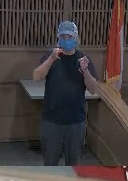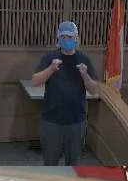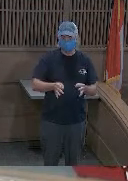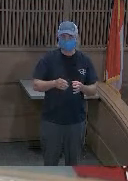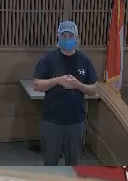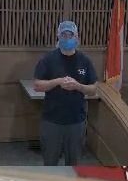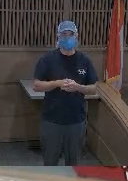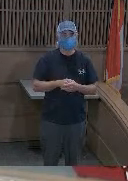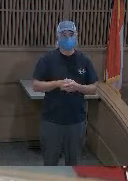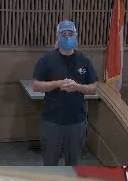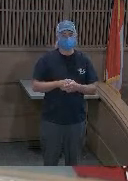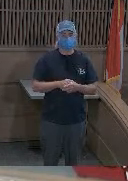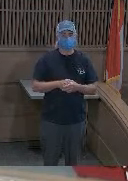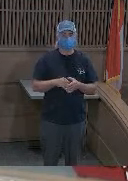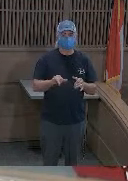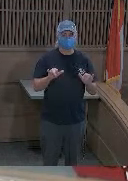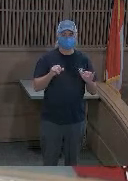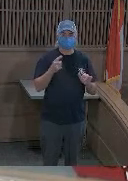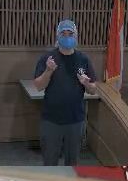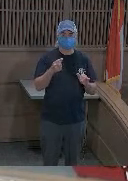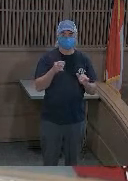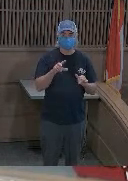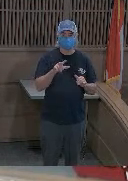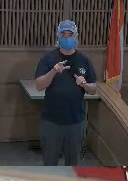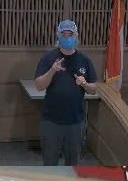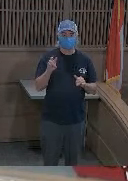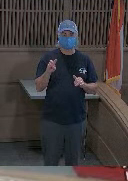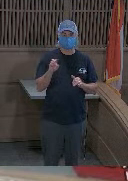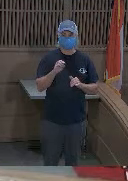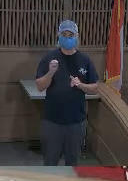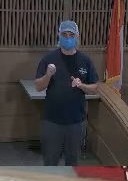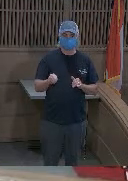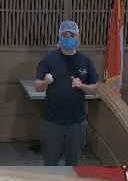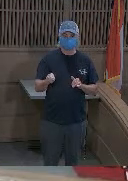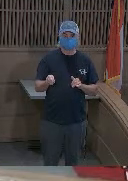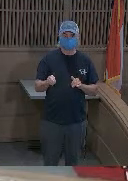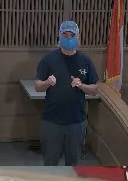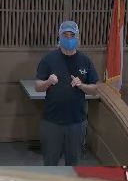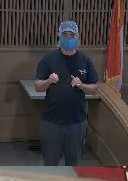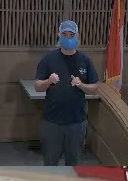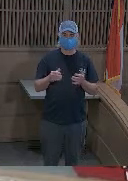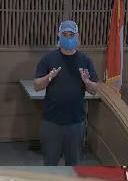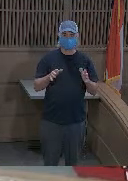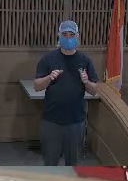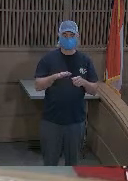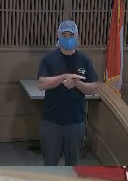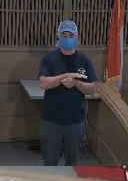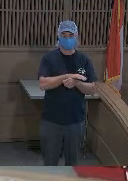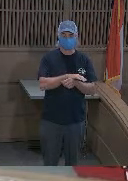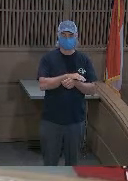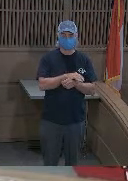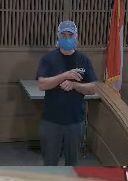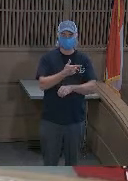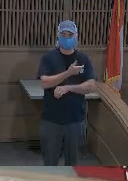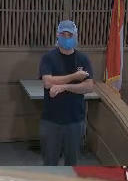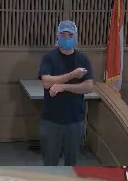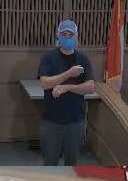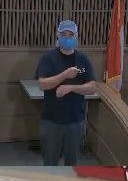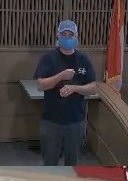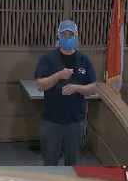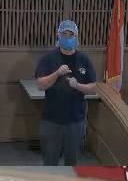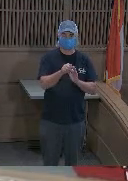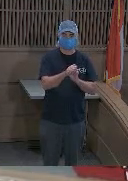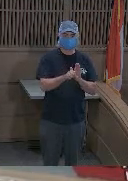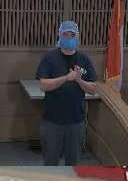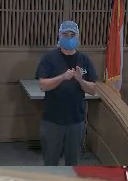However, still only 37% of Dougherty County citizens are fully vaccinated, and in the state of Georgia, 43%